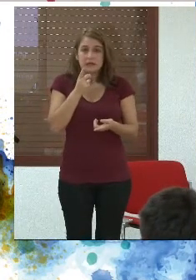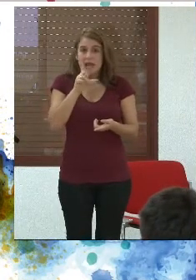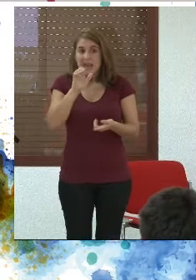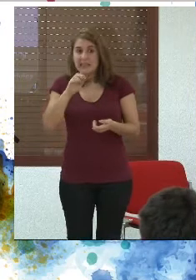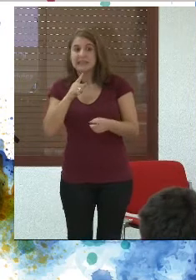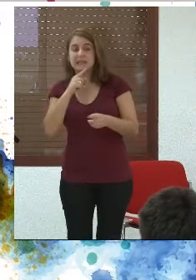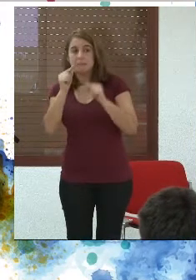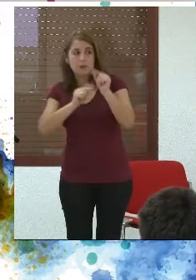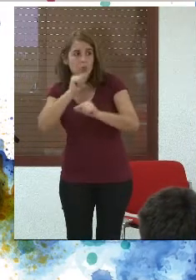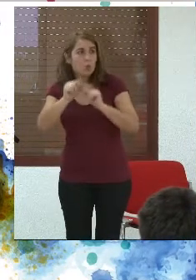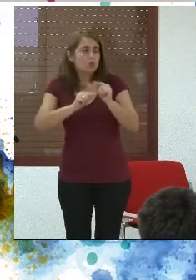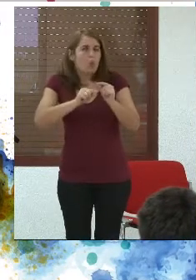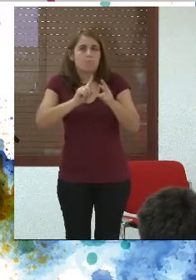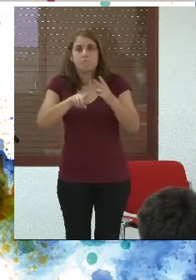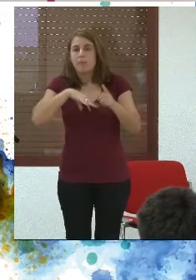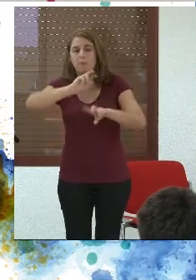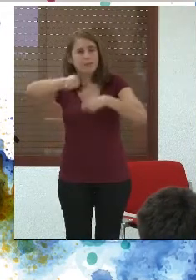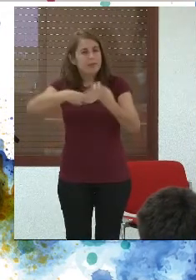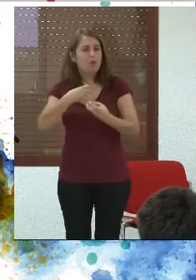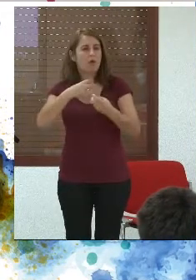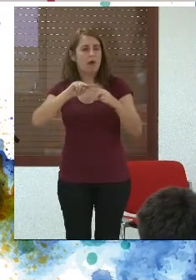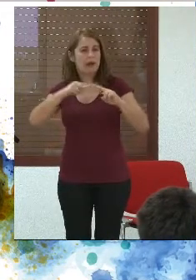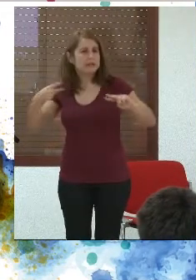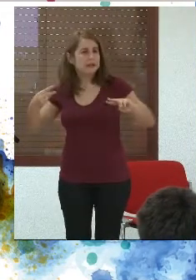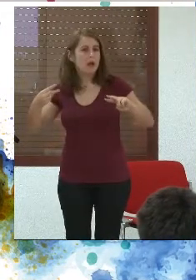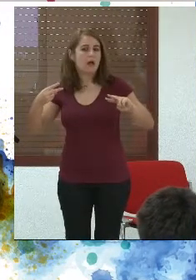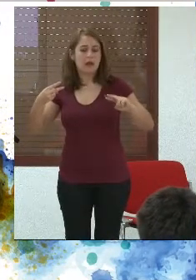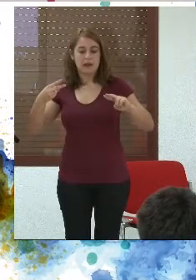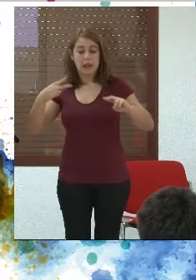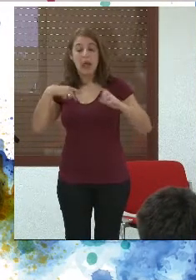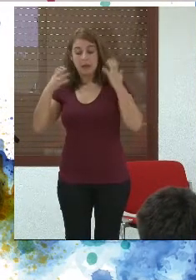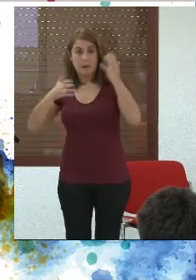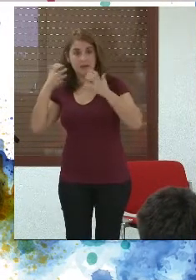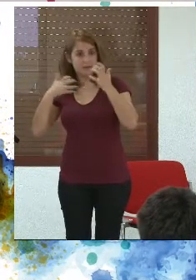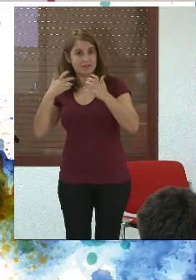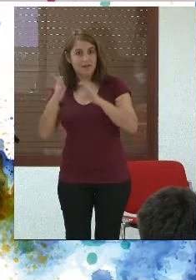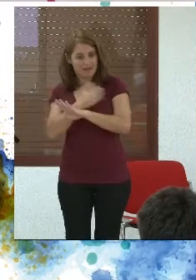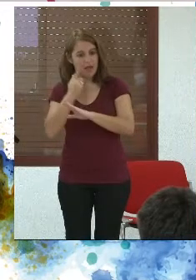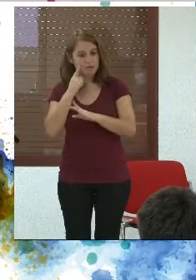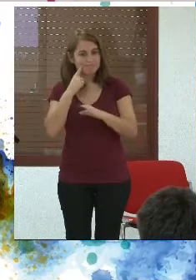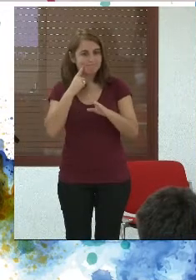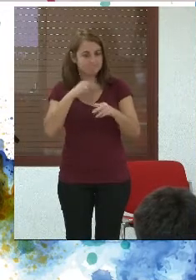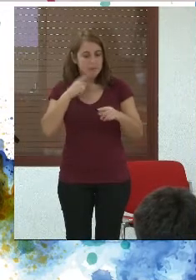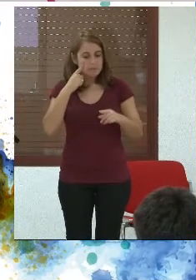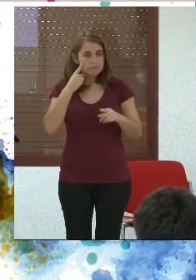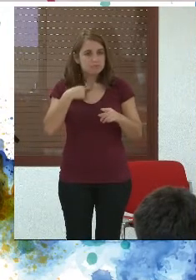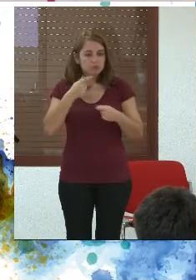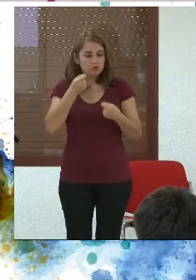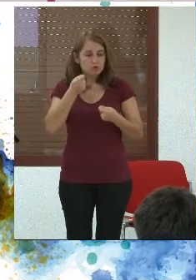through viruses or genetic modification in manipulated